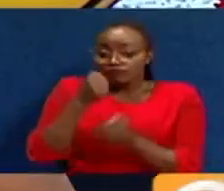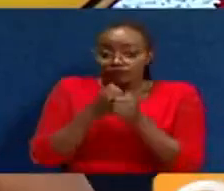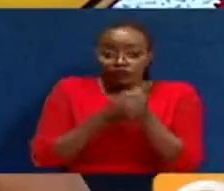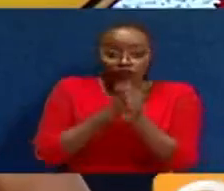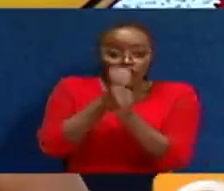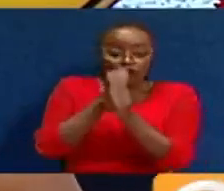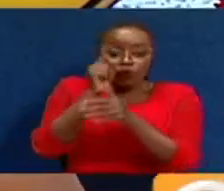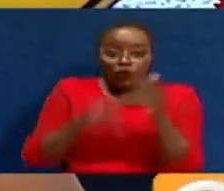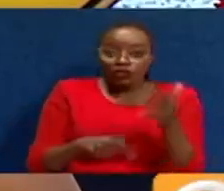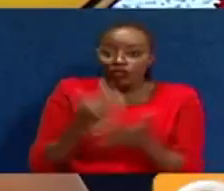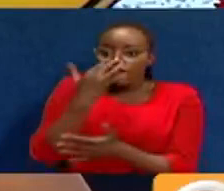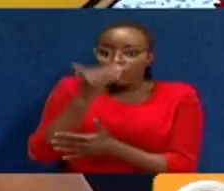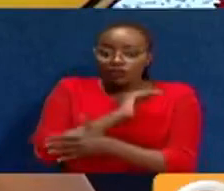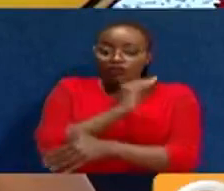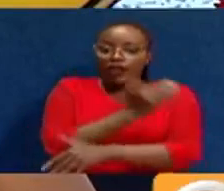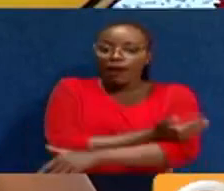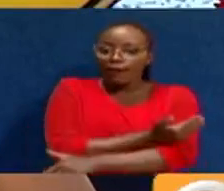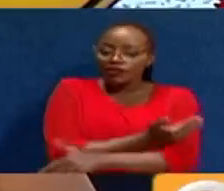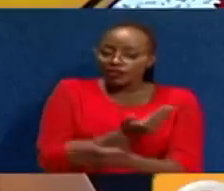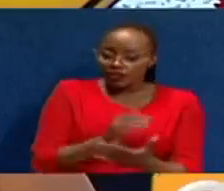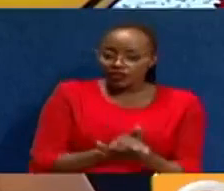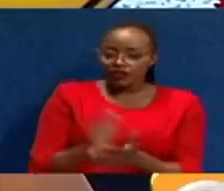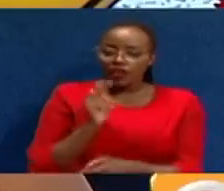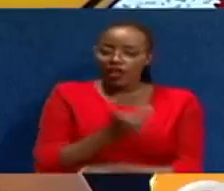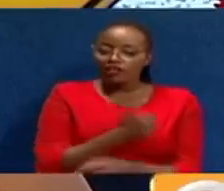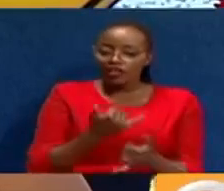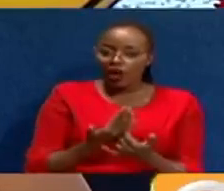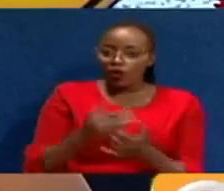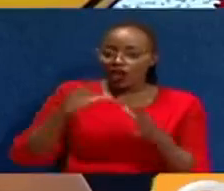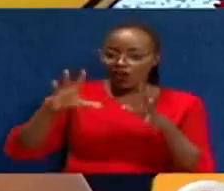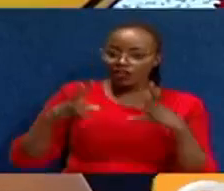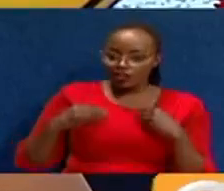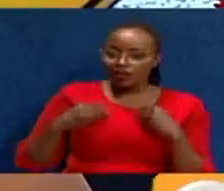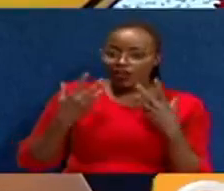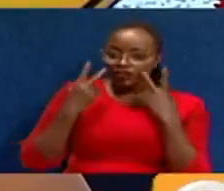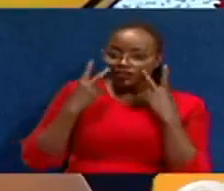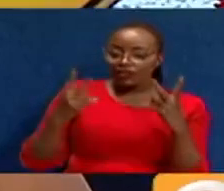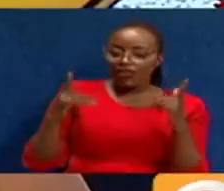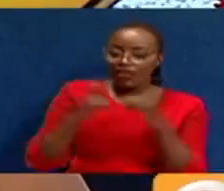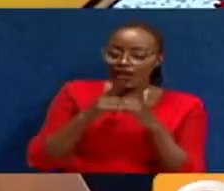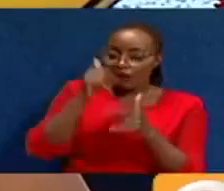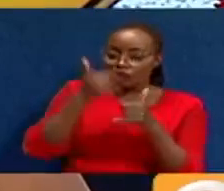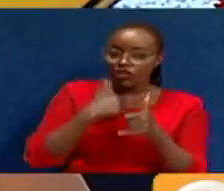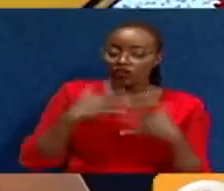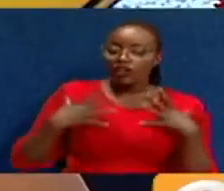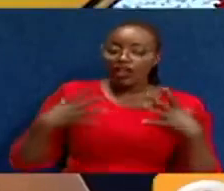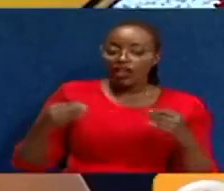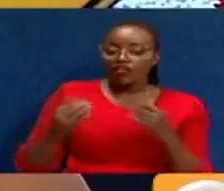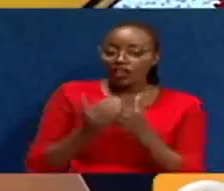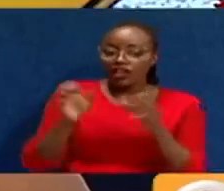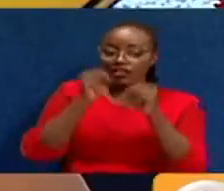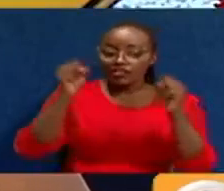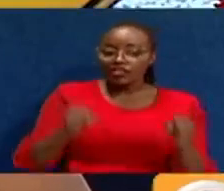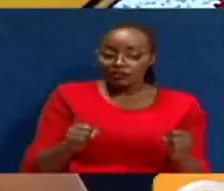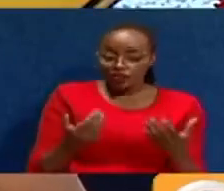do, oxygen capacity. We have come face to face with the gaps that exist in our healthcare system. Gaps